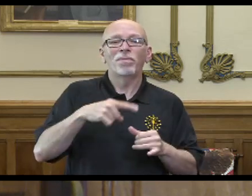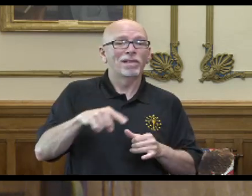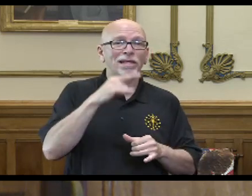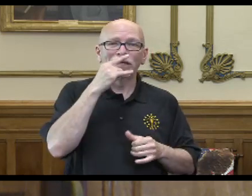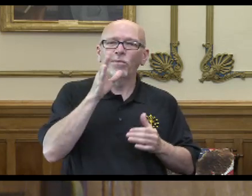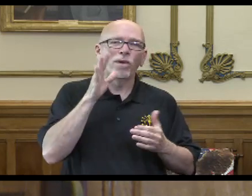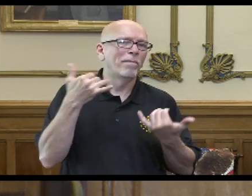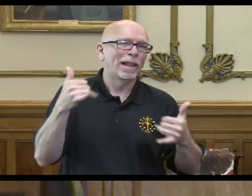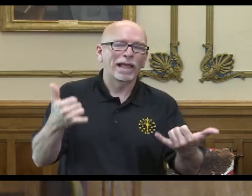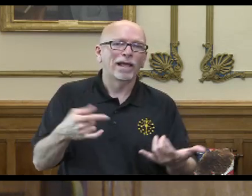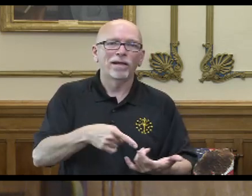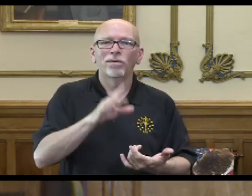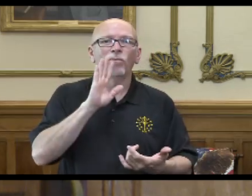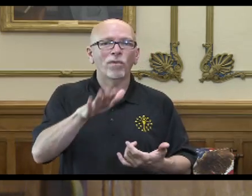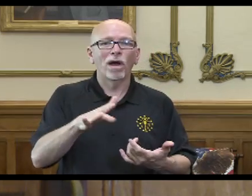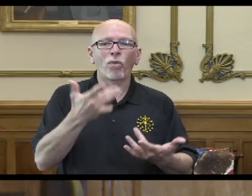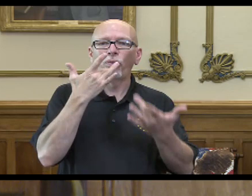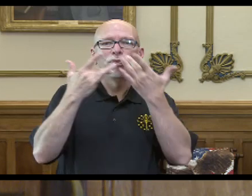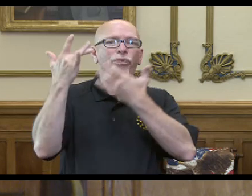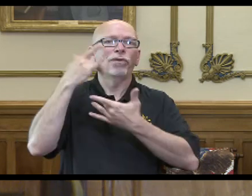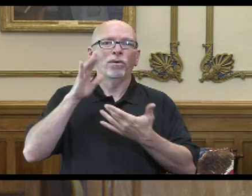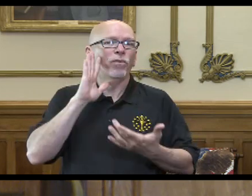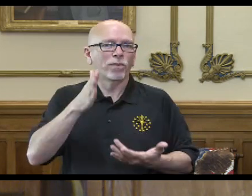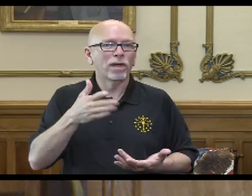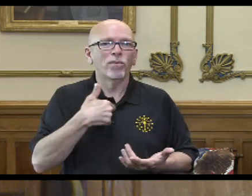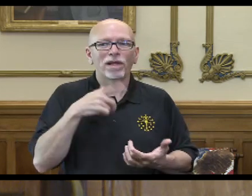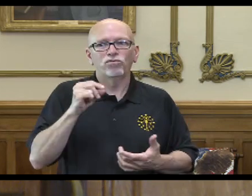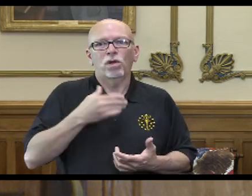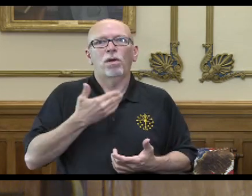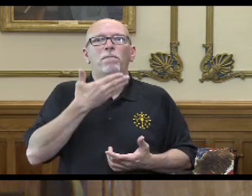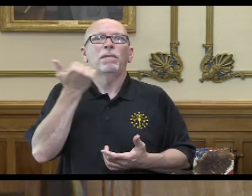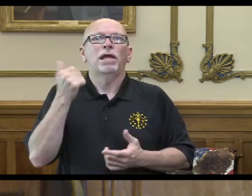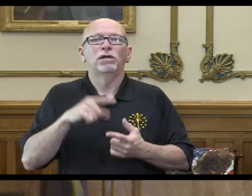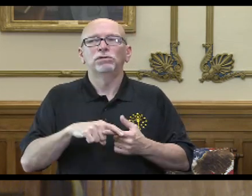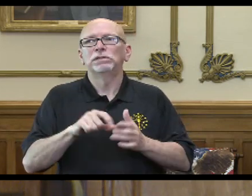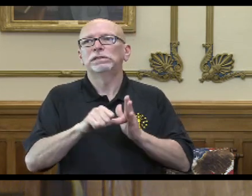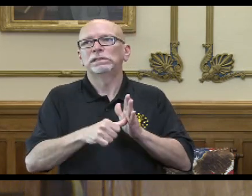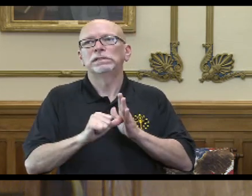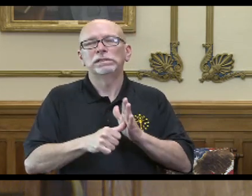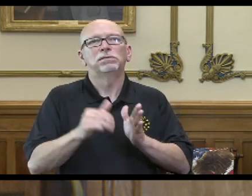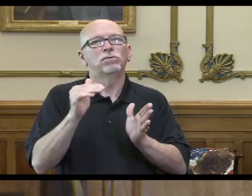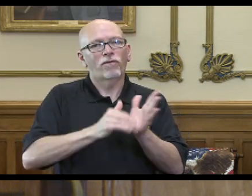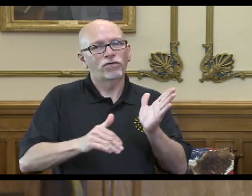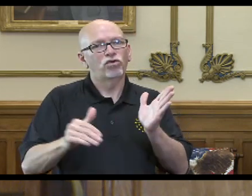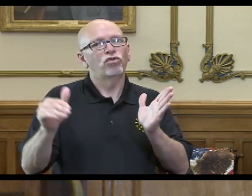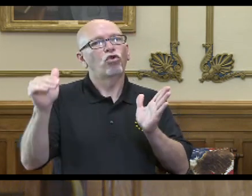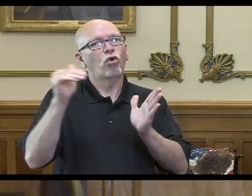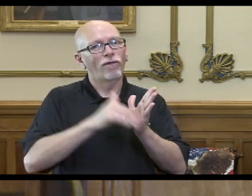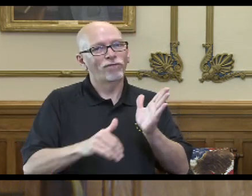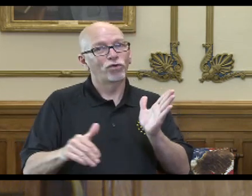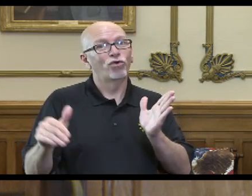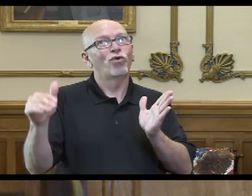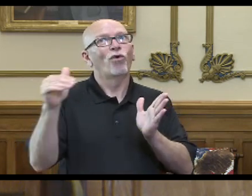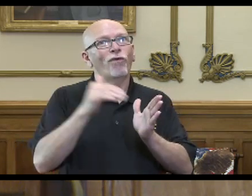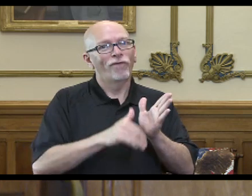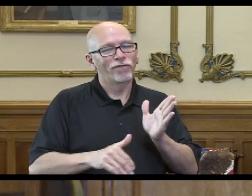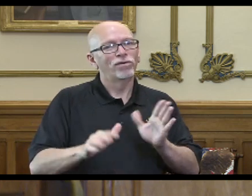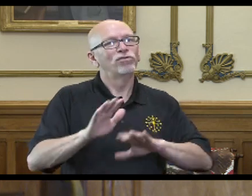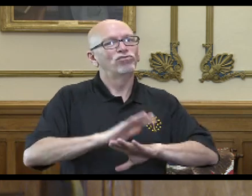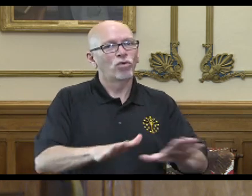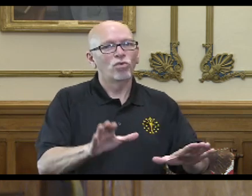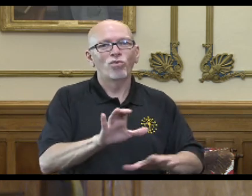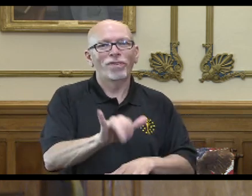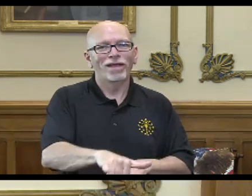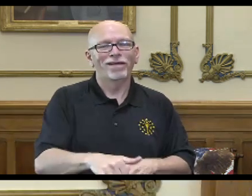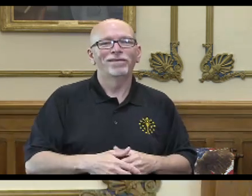play and they're going to put their hands in their mouth, and we're going to do the best we can to point out to them over and over and over again not to do